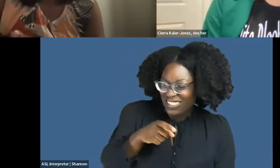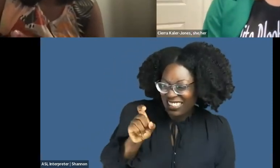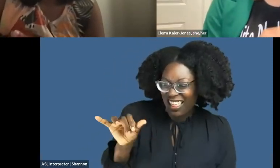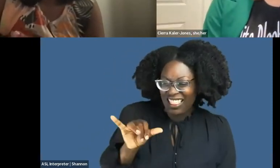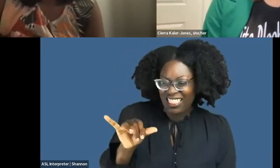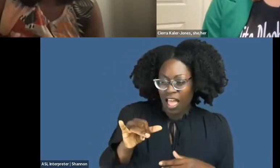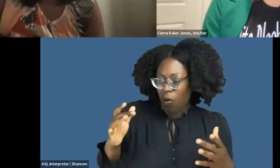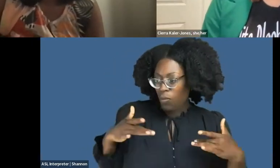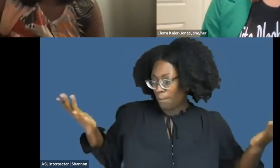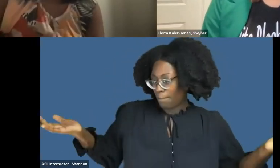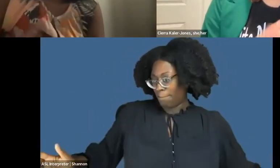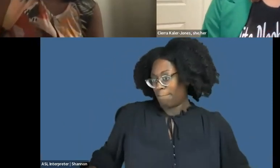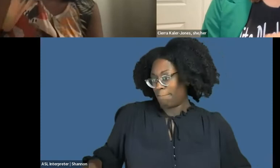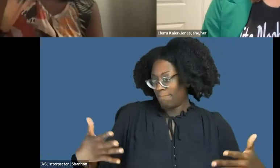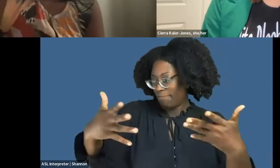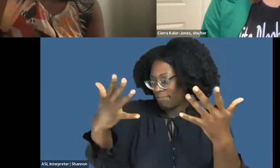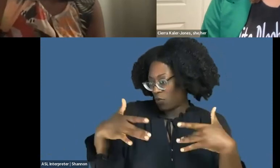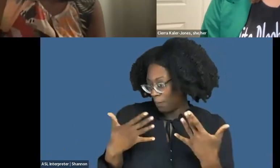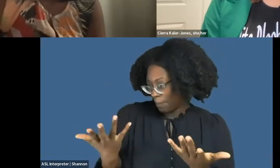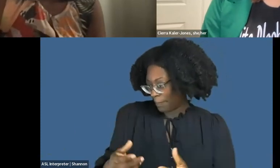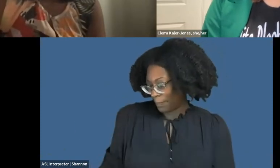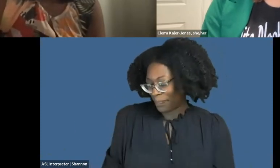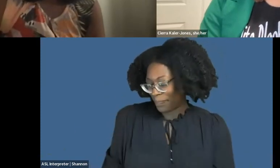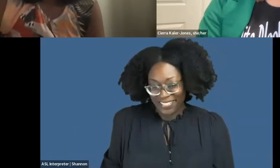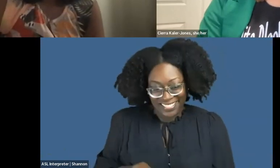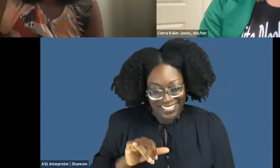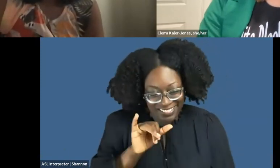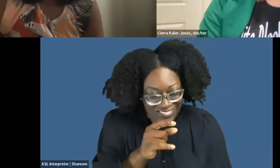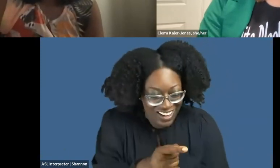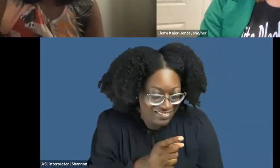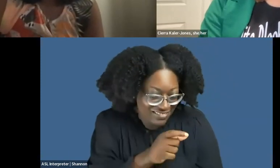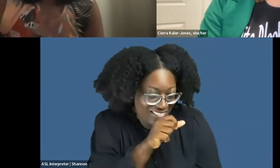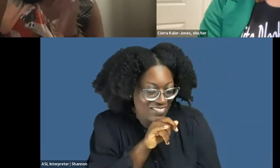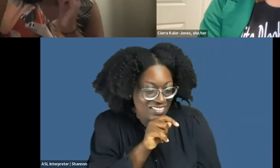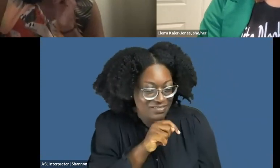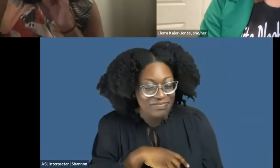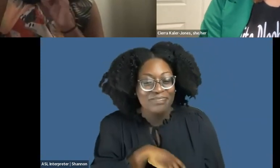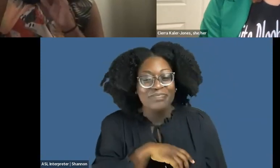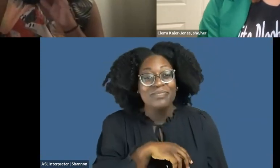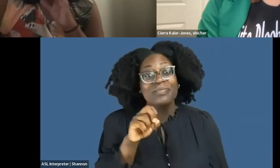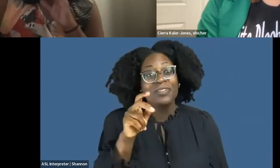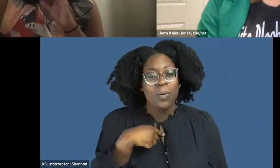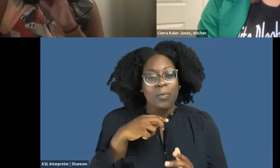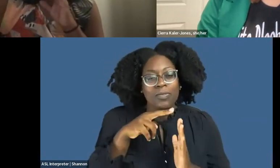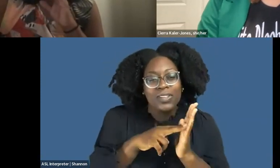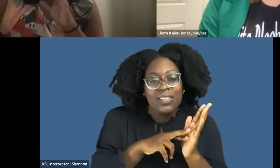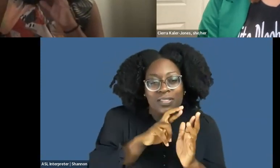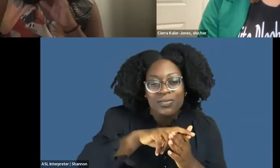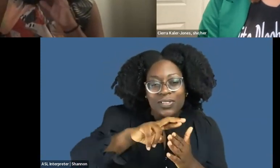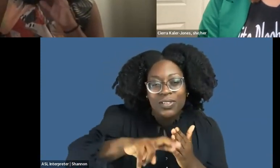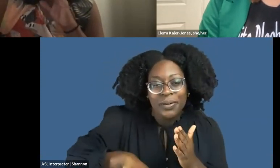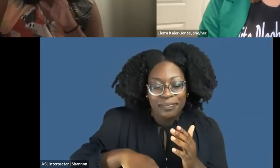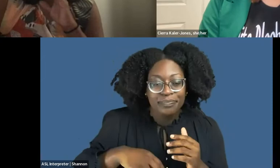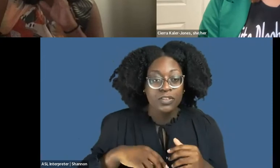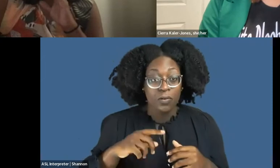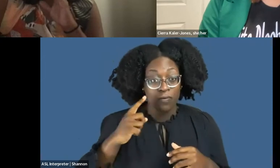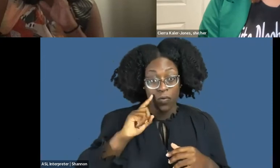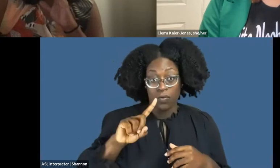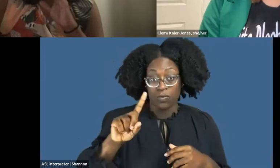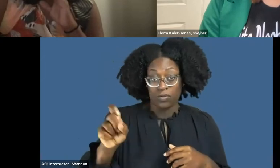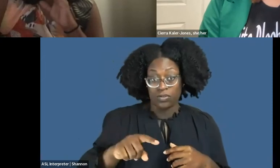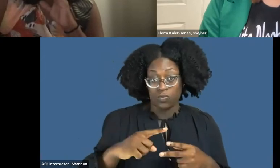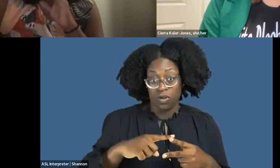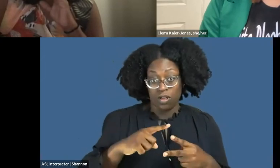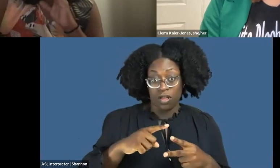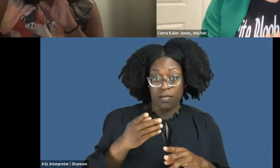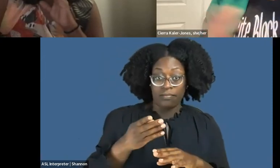I'm going to quickly read the poll results and then we'll do a deeper dive in. But it says, before reading about this session, had you heard about